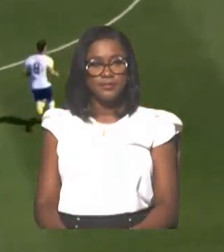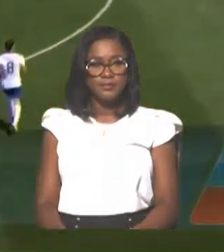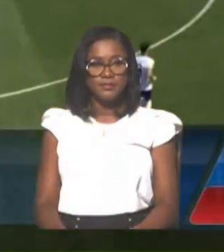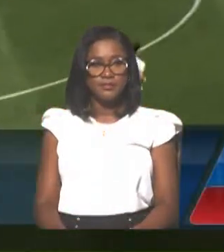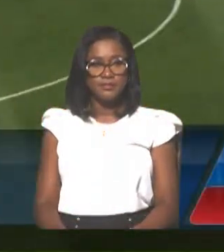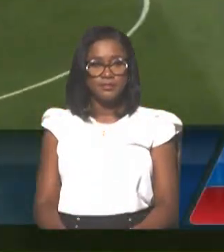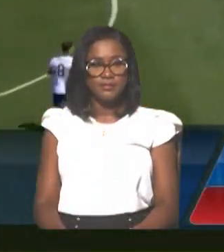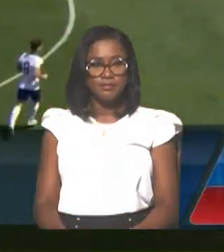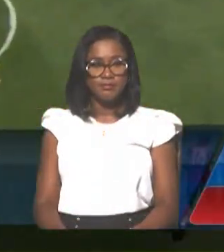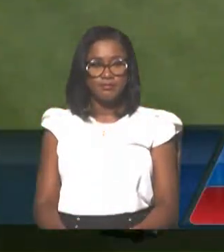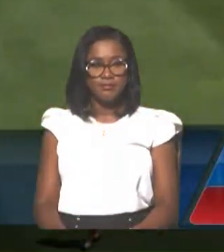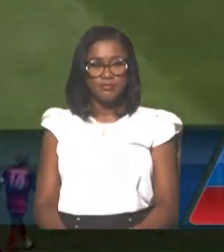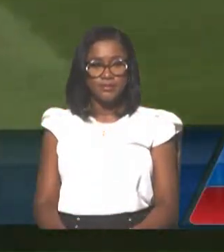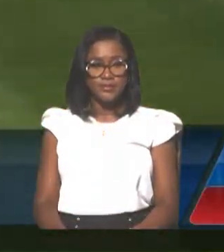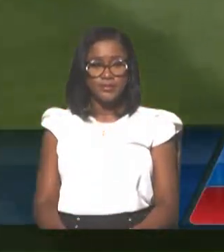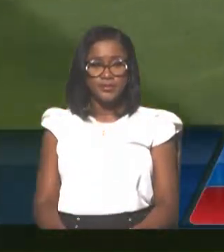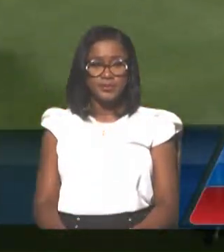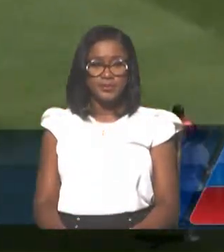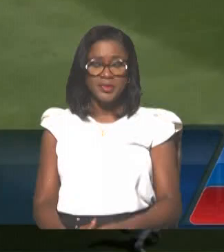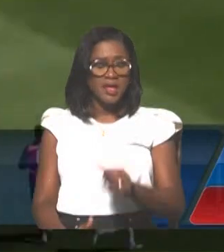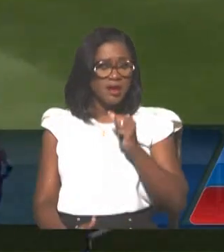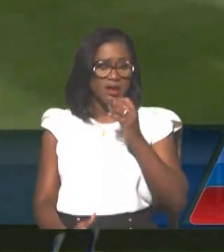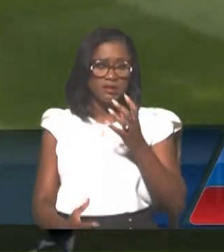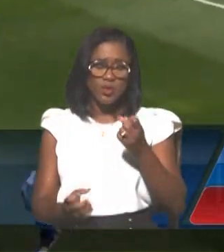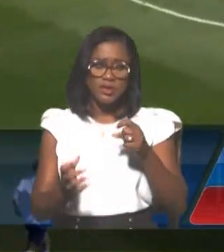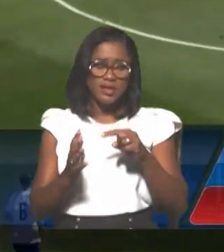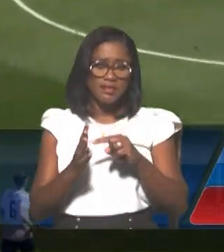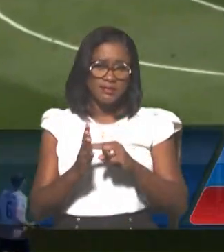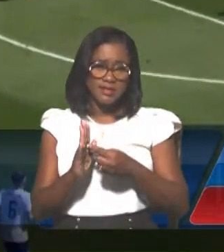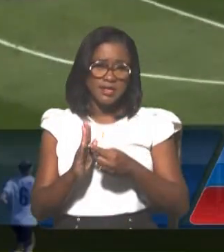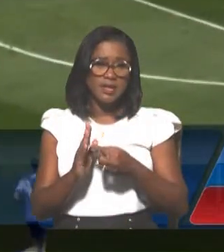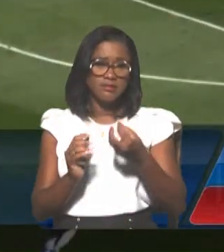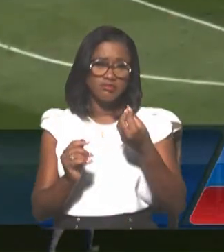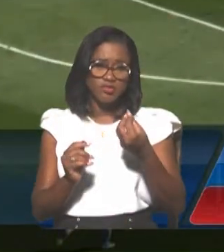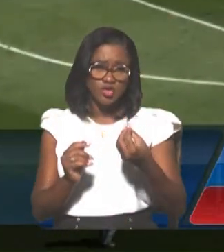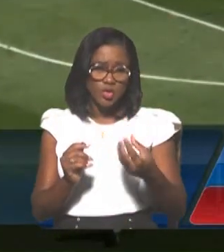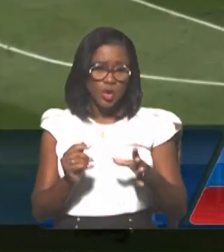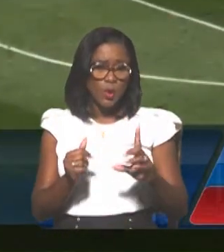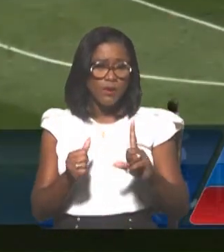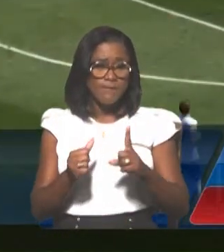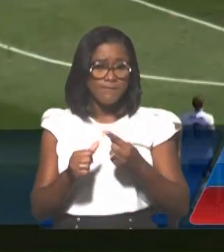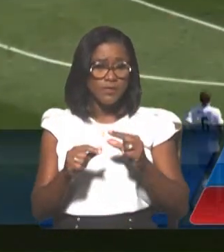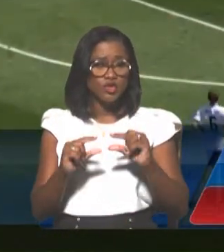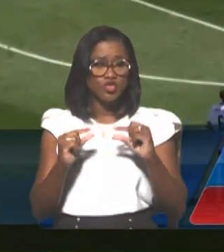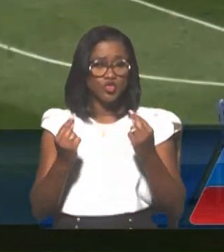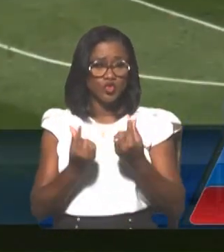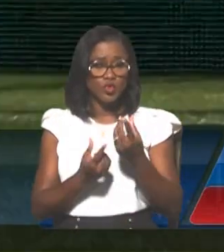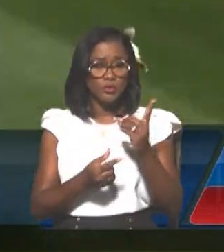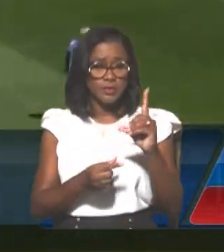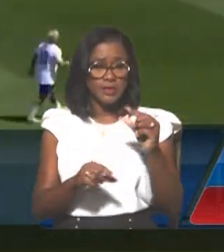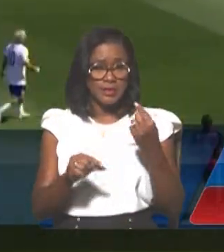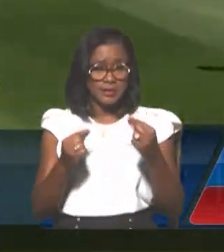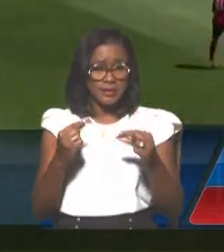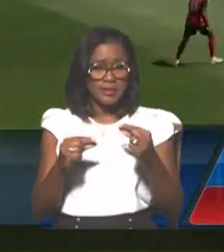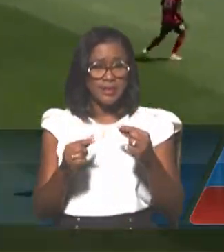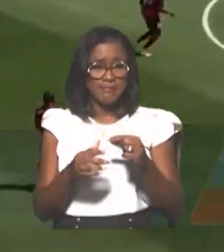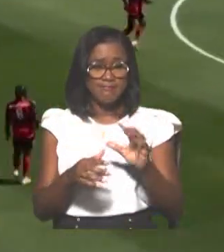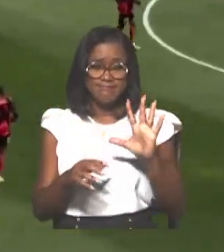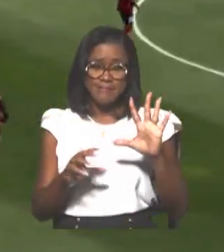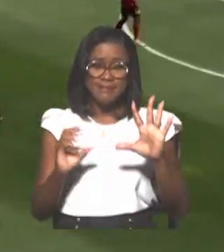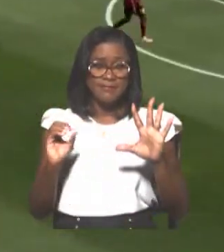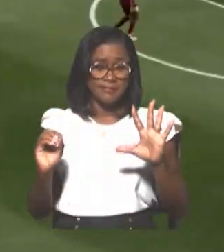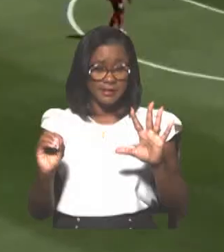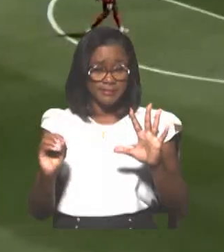It wasn't the start Dwight York and the Soca Warriors imagined, as they lost their opening Group D match in the CONCACAF Gold Cup, 5-0